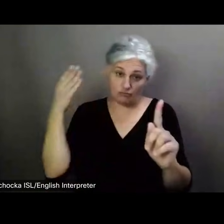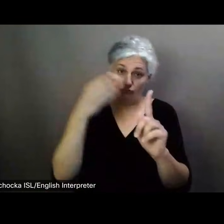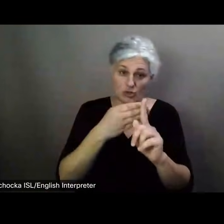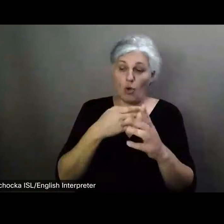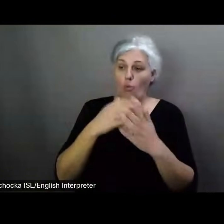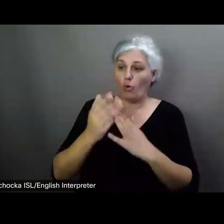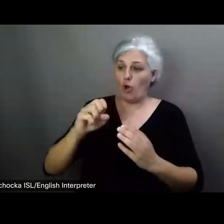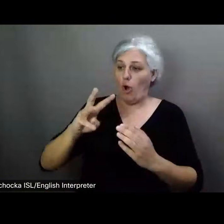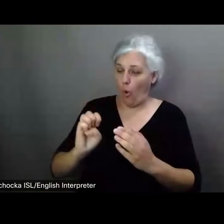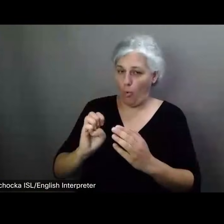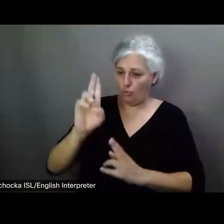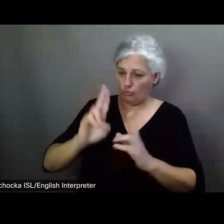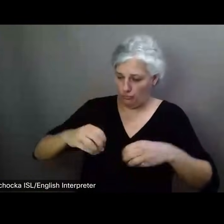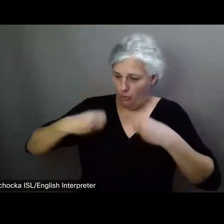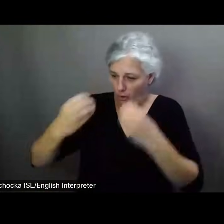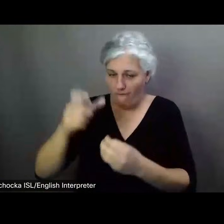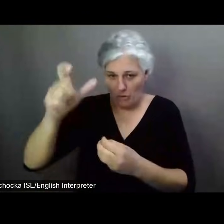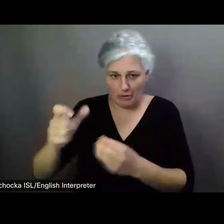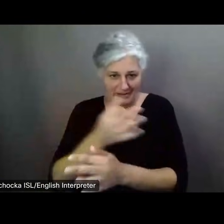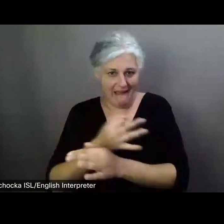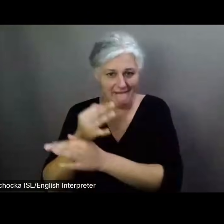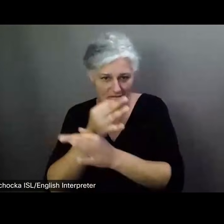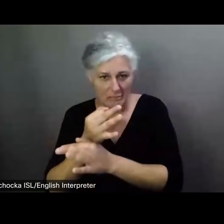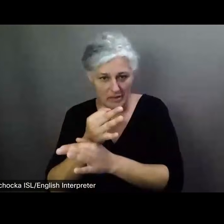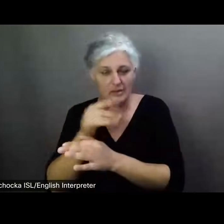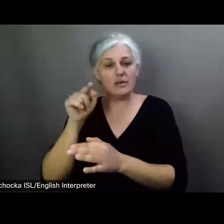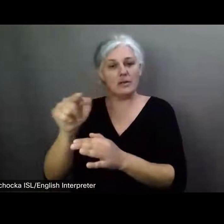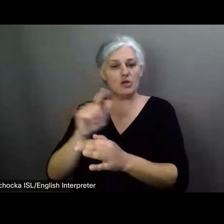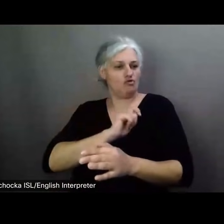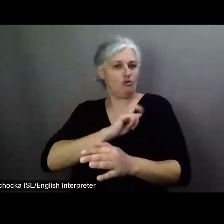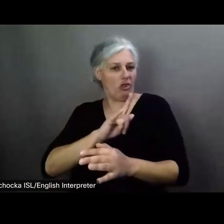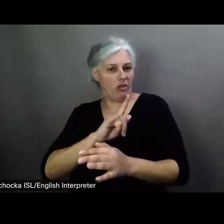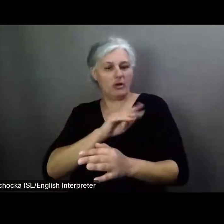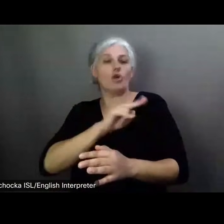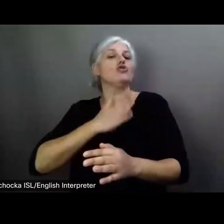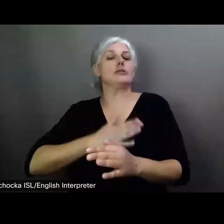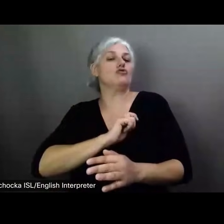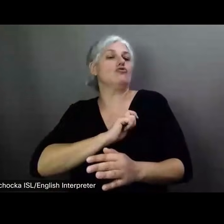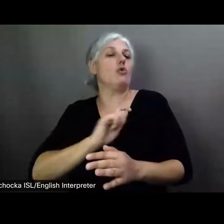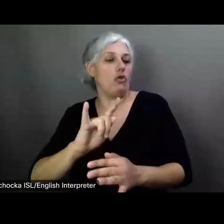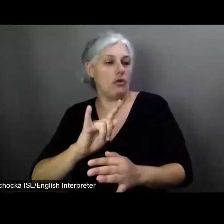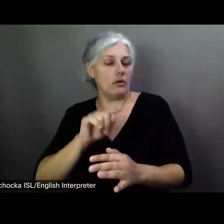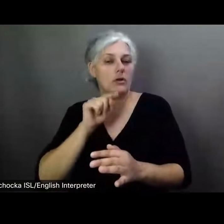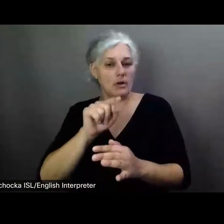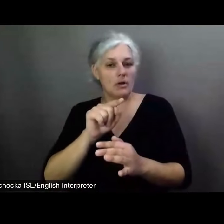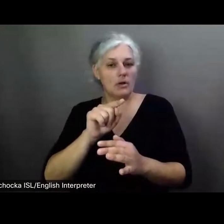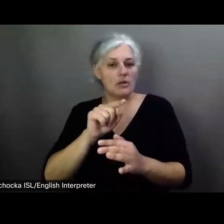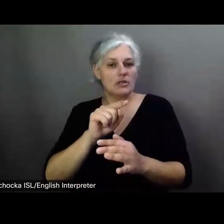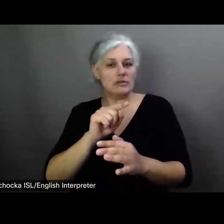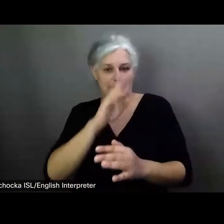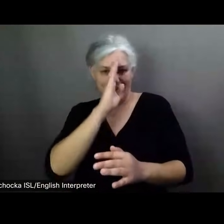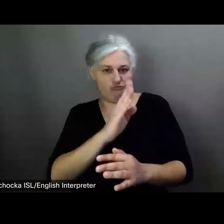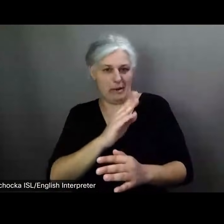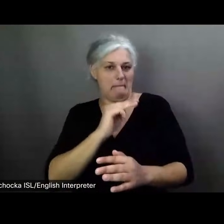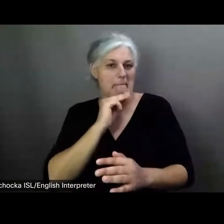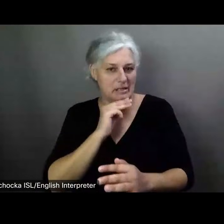families when things go wrong. What we owe them is the truth, and the truth, not just the truth in its literal sense, but truth